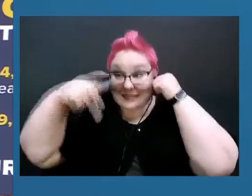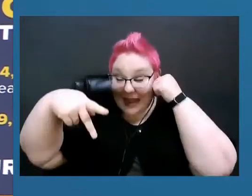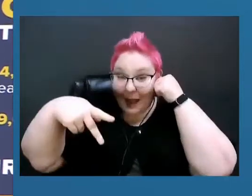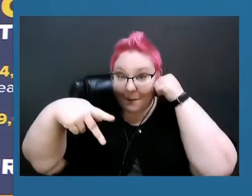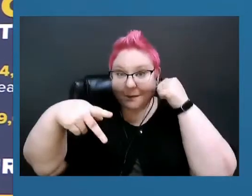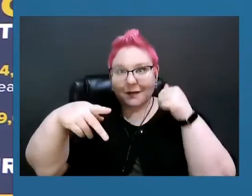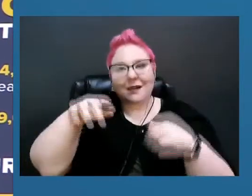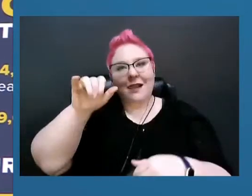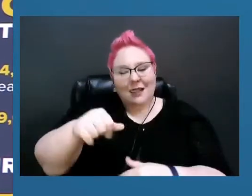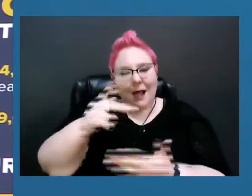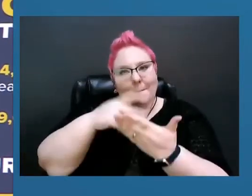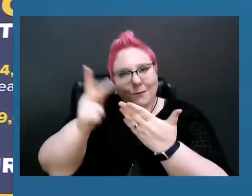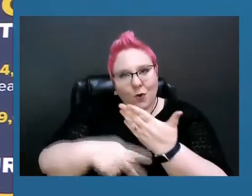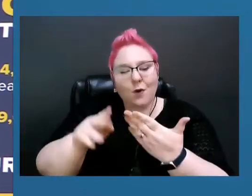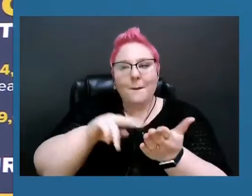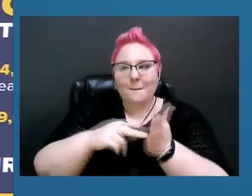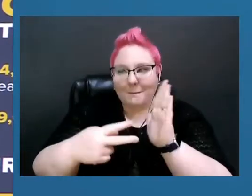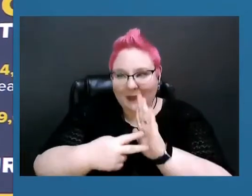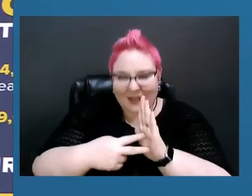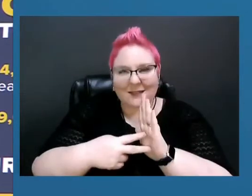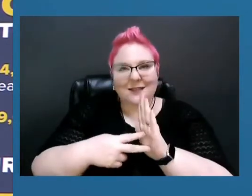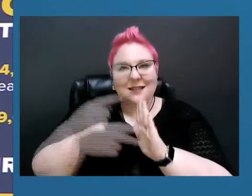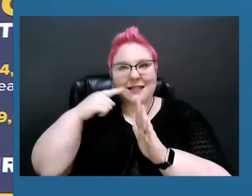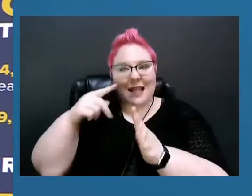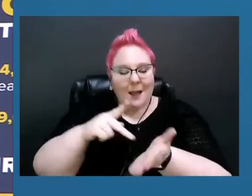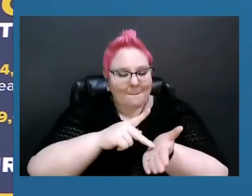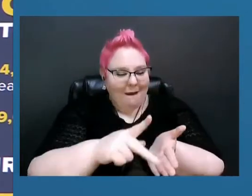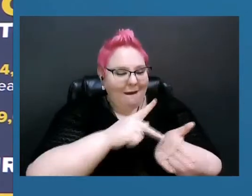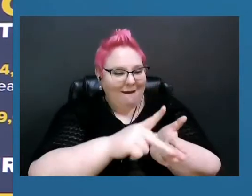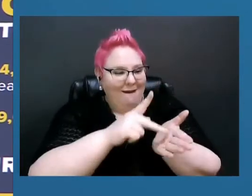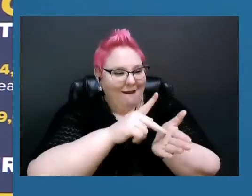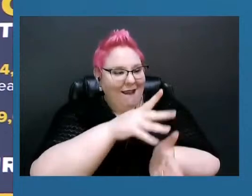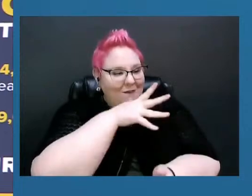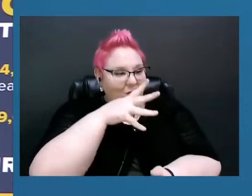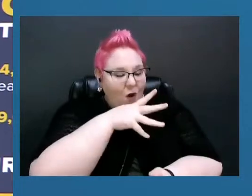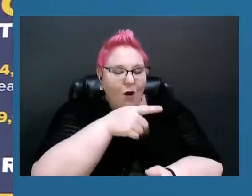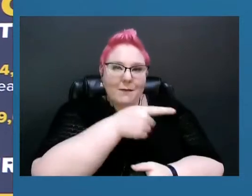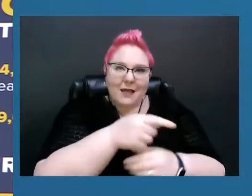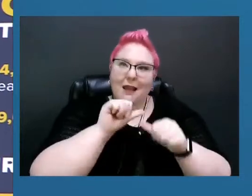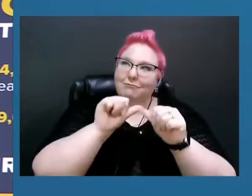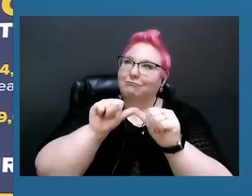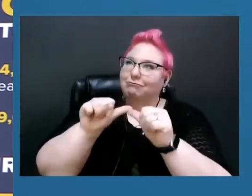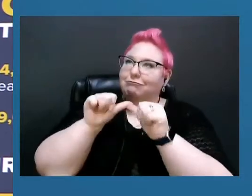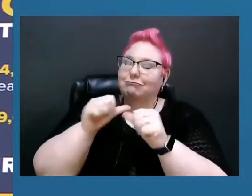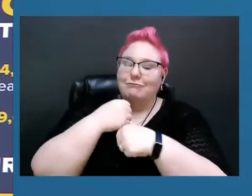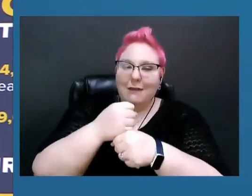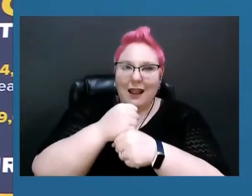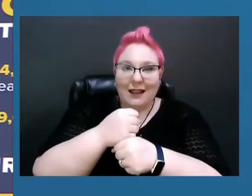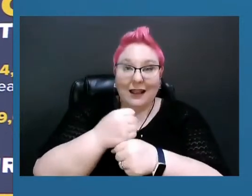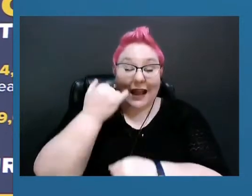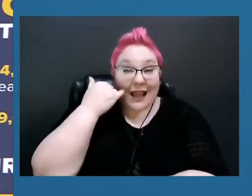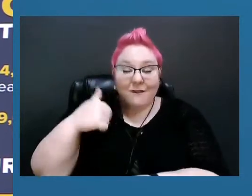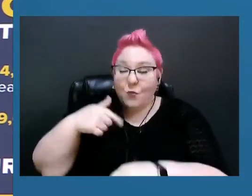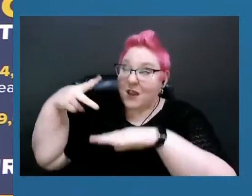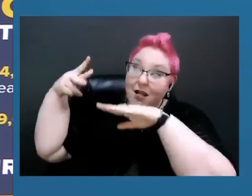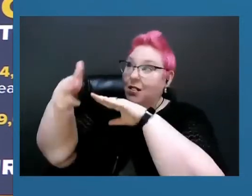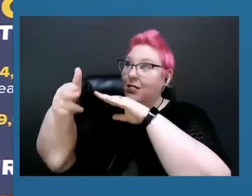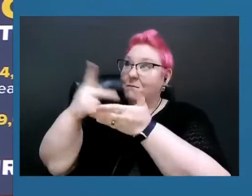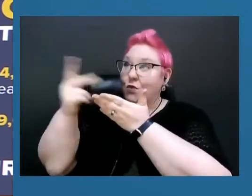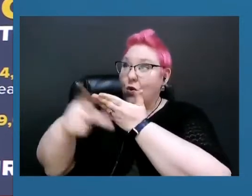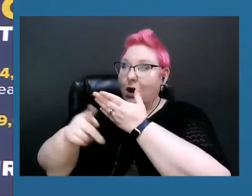there's a market for their products. It keeps dollars in our communities and food's on the table. We lose that, the farmers feel the pain as